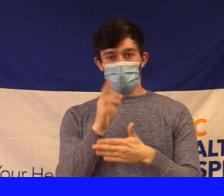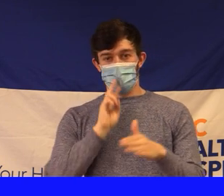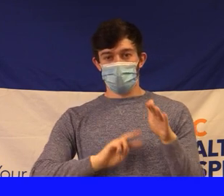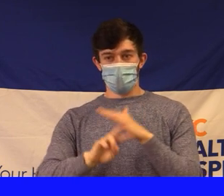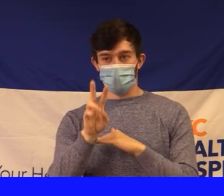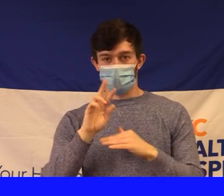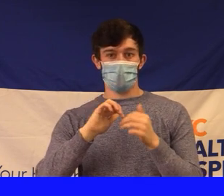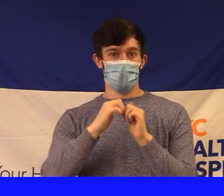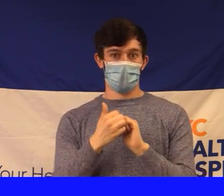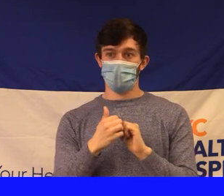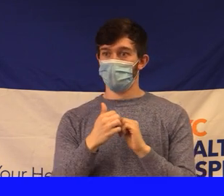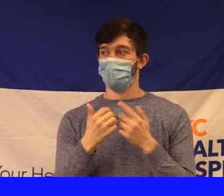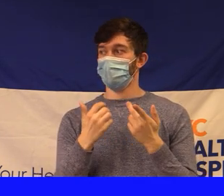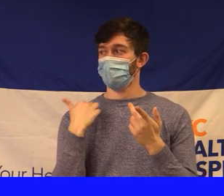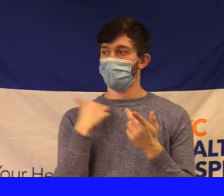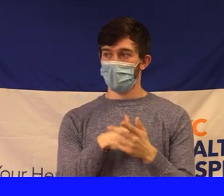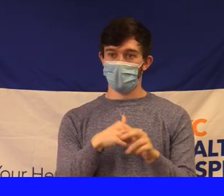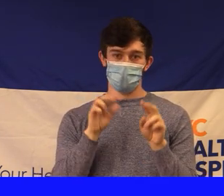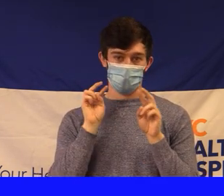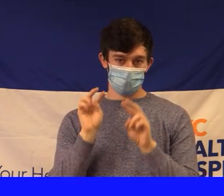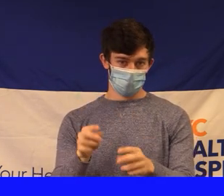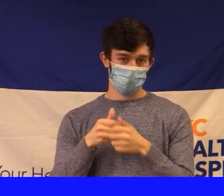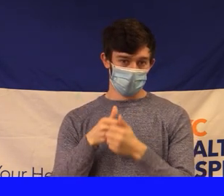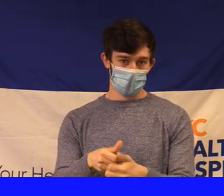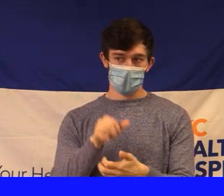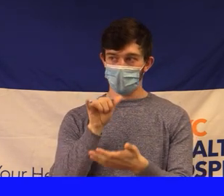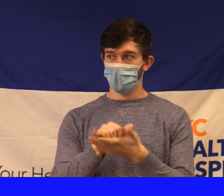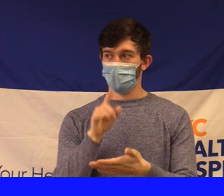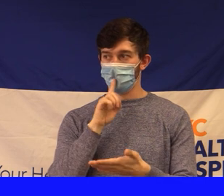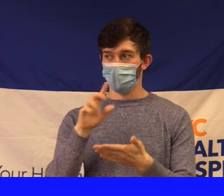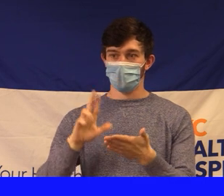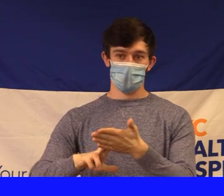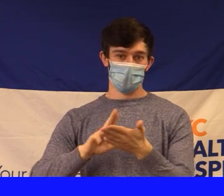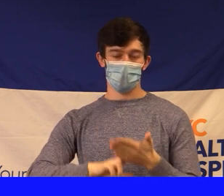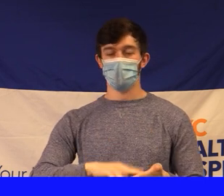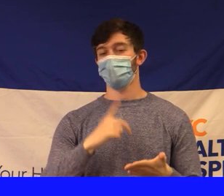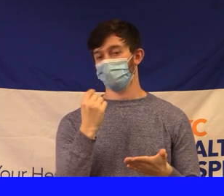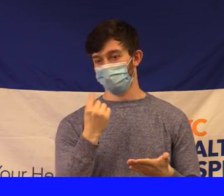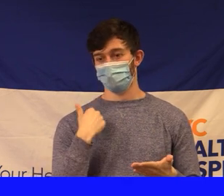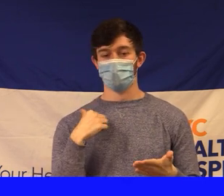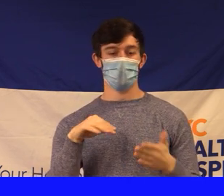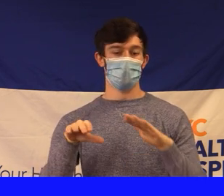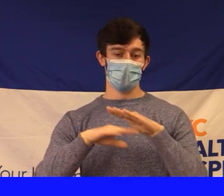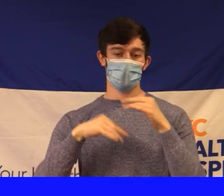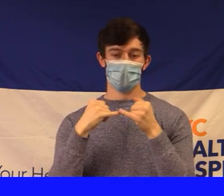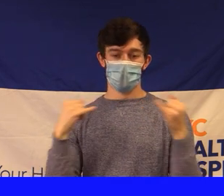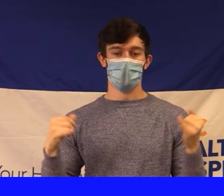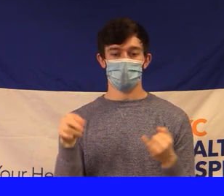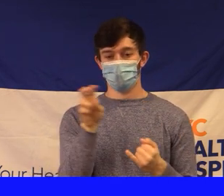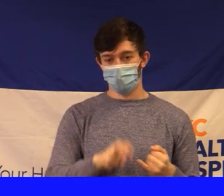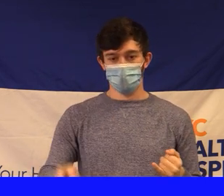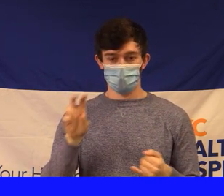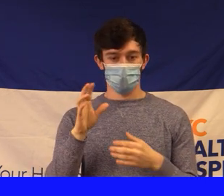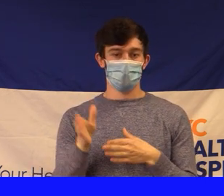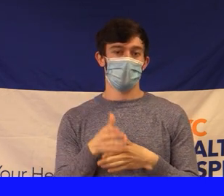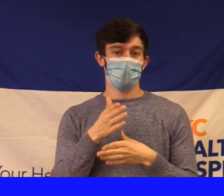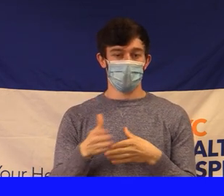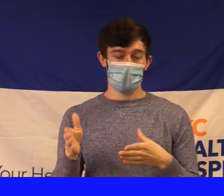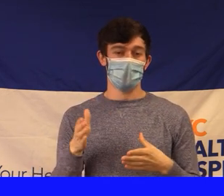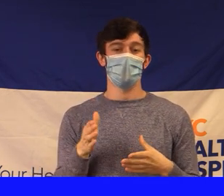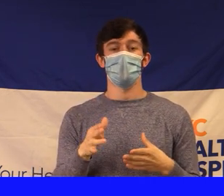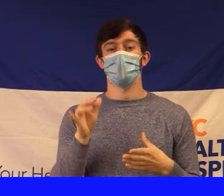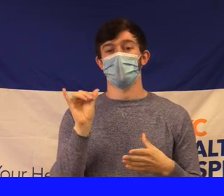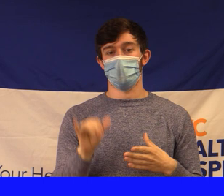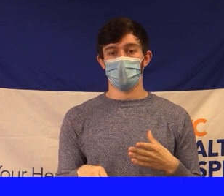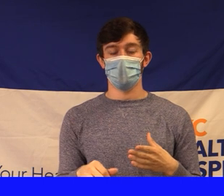the revenue projections, or where we track revenue for this contract, we have a baseline of transfers between our facilities that